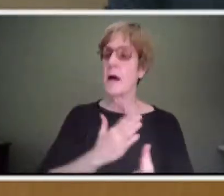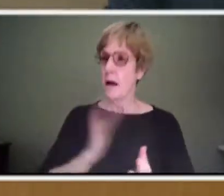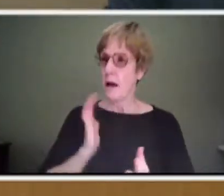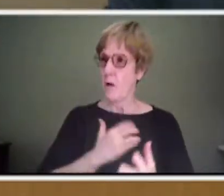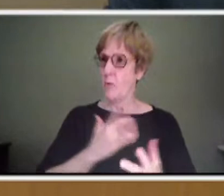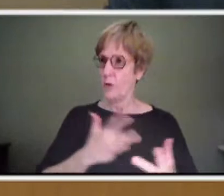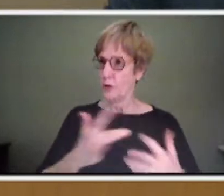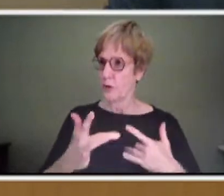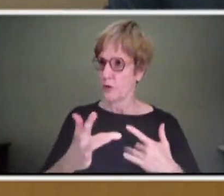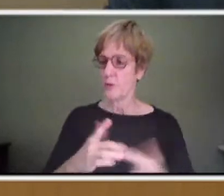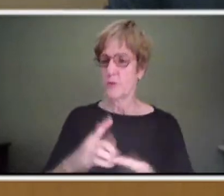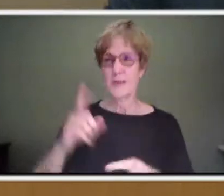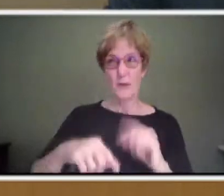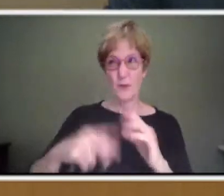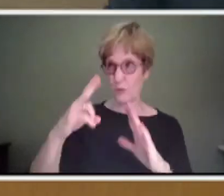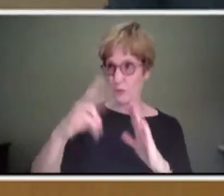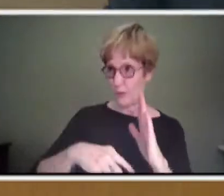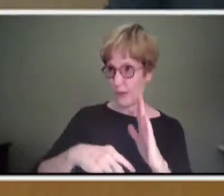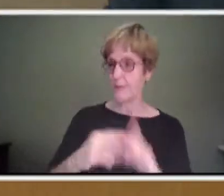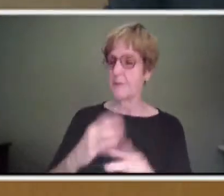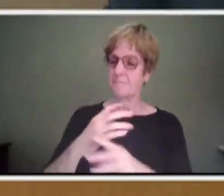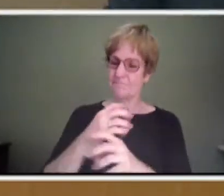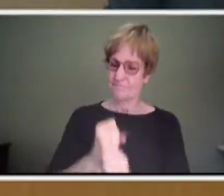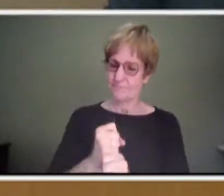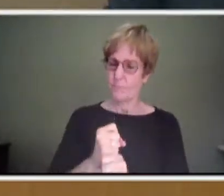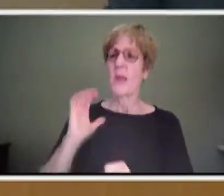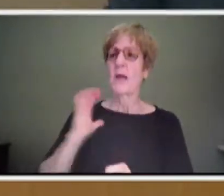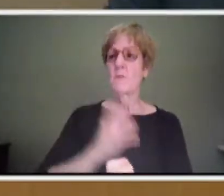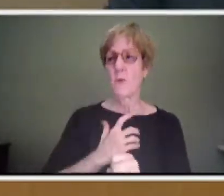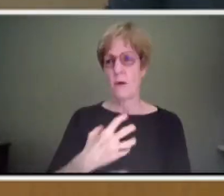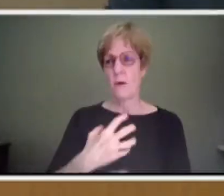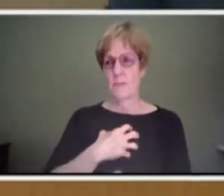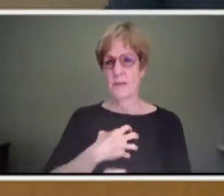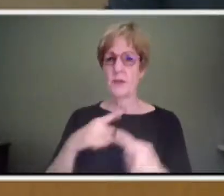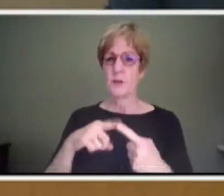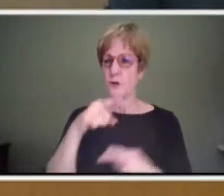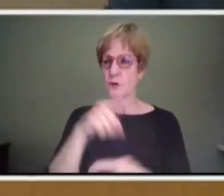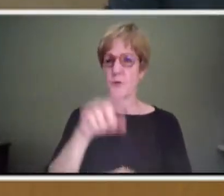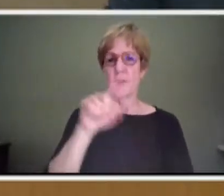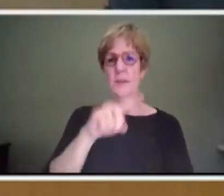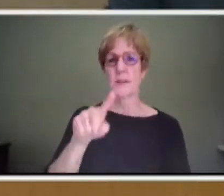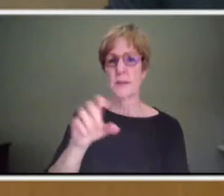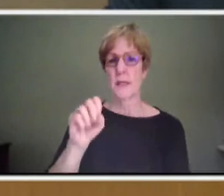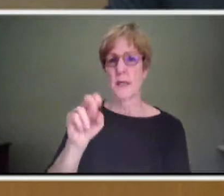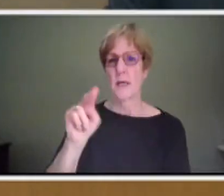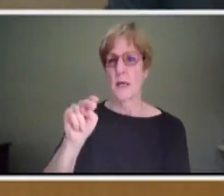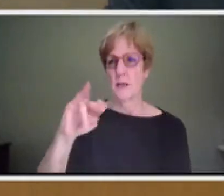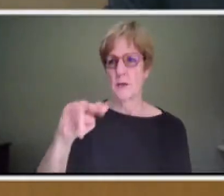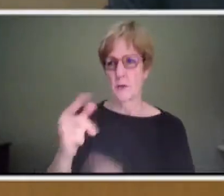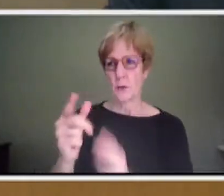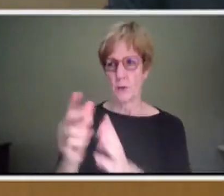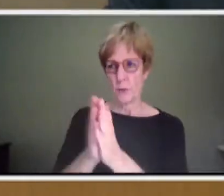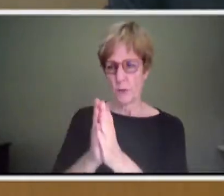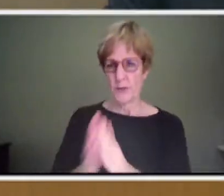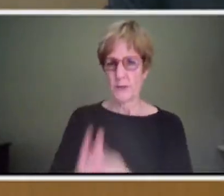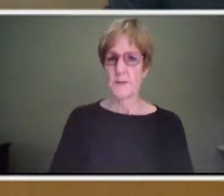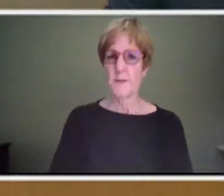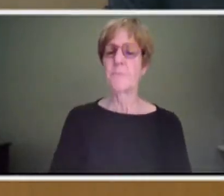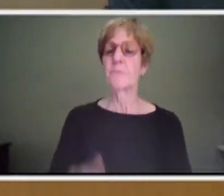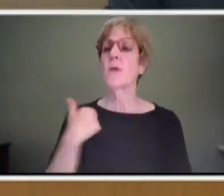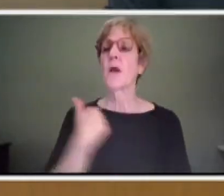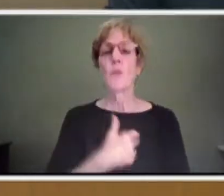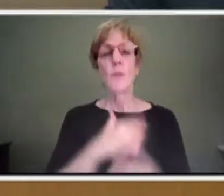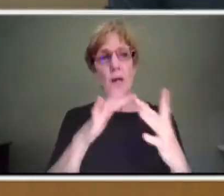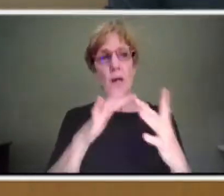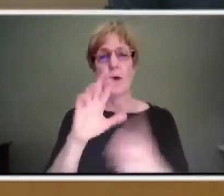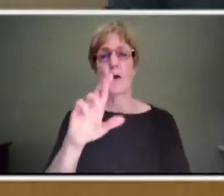quick background and context of our opposition to this zoning petition. We've been in touch with the Riley